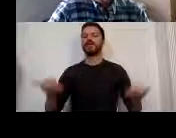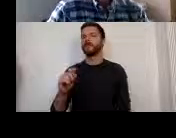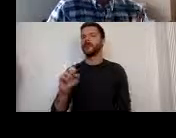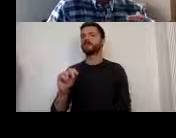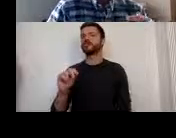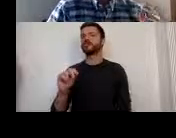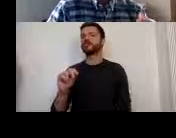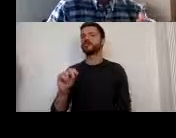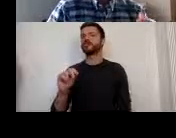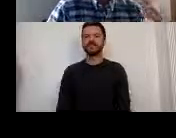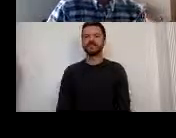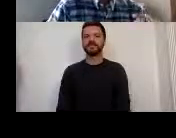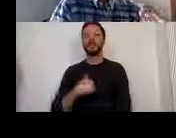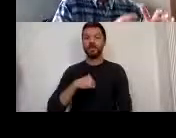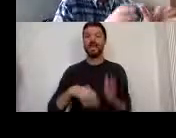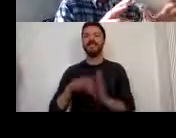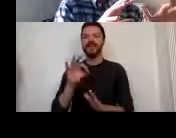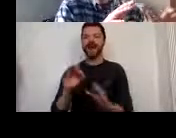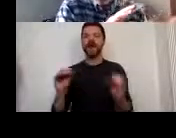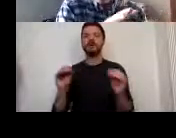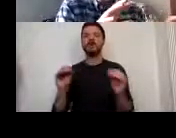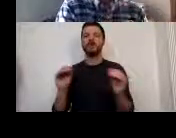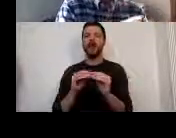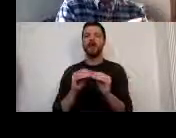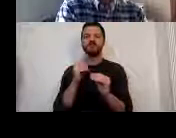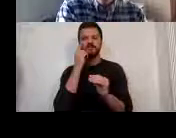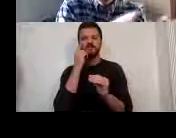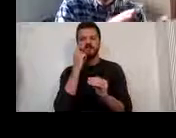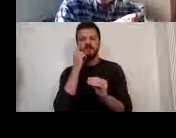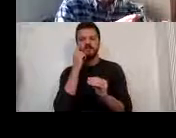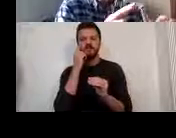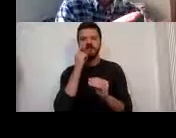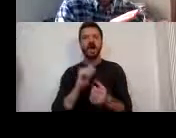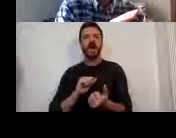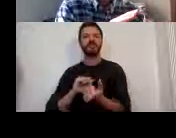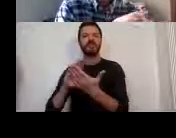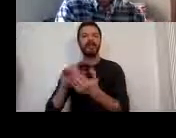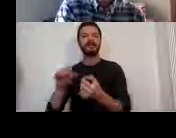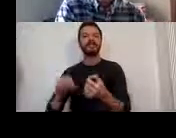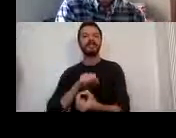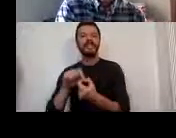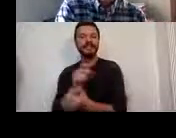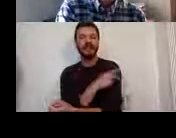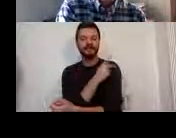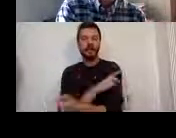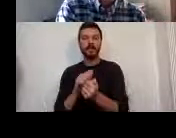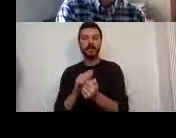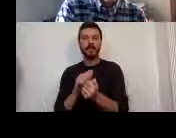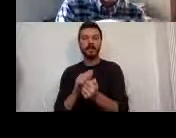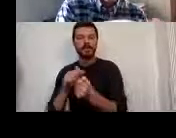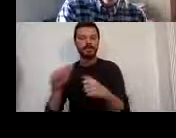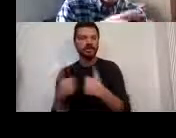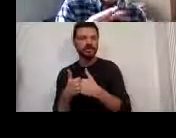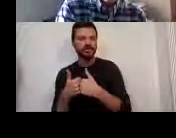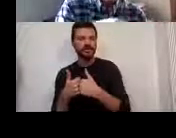extent, more thirst for addressing particular patients with particular challenges. And